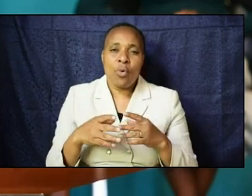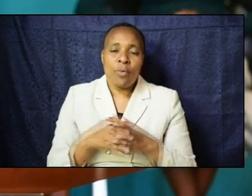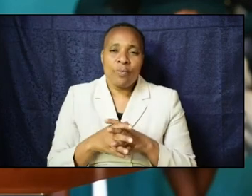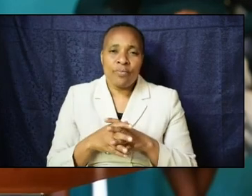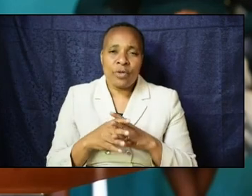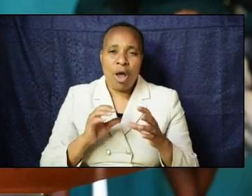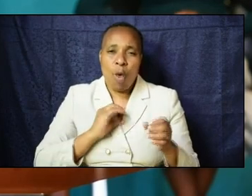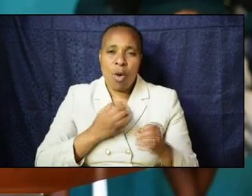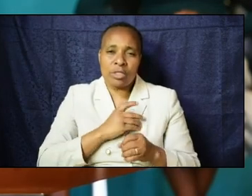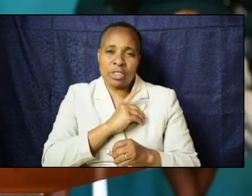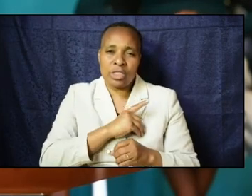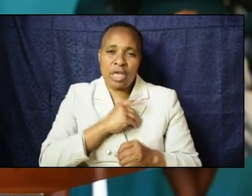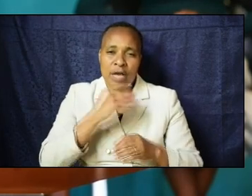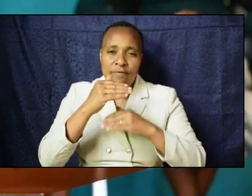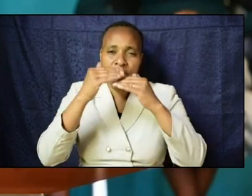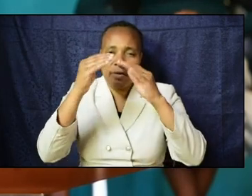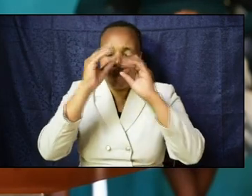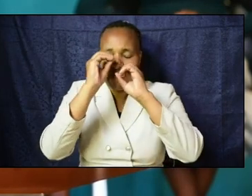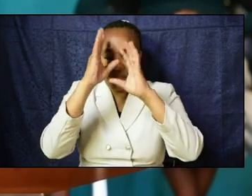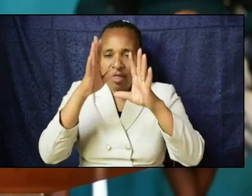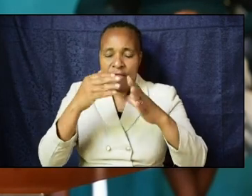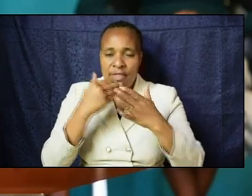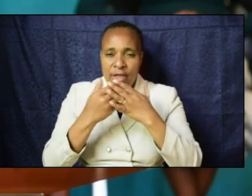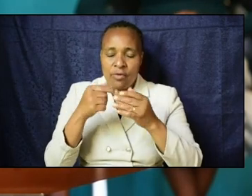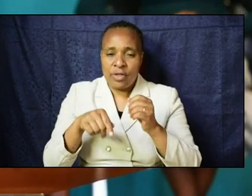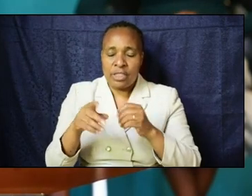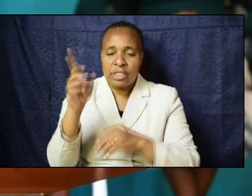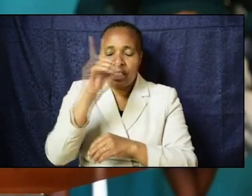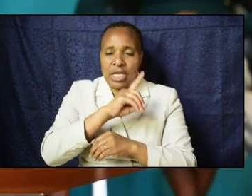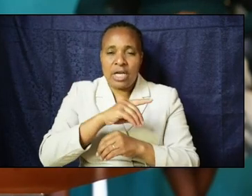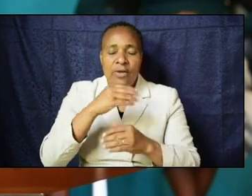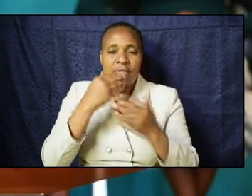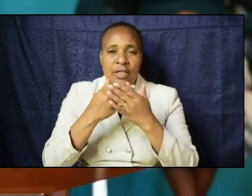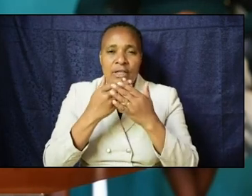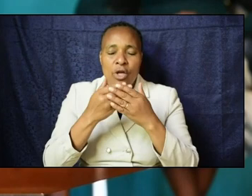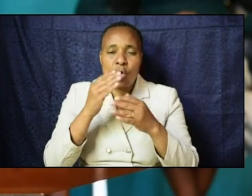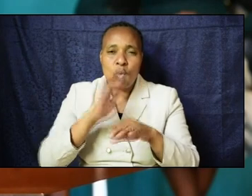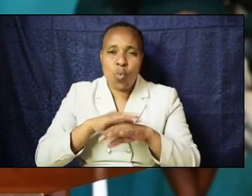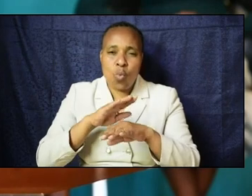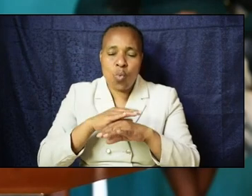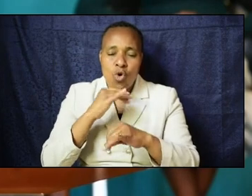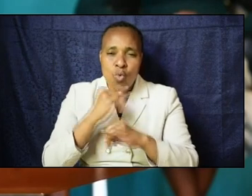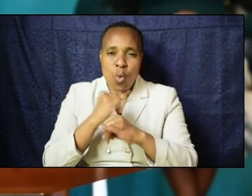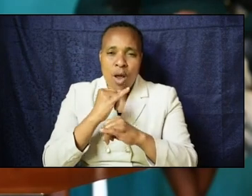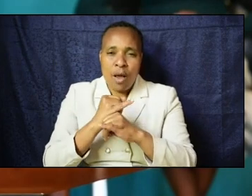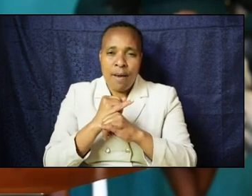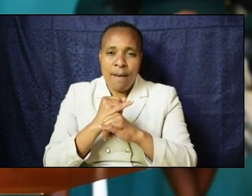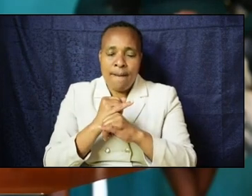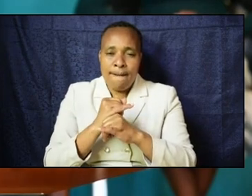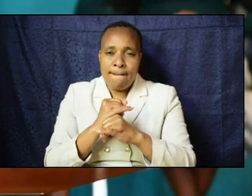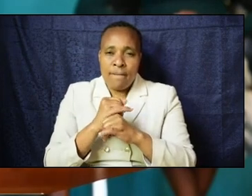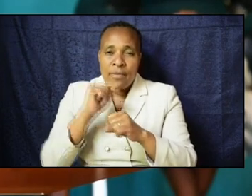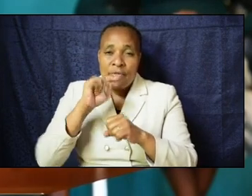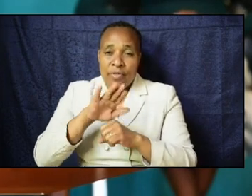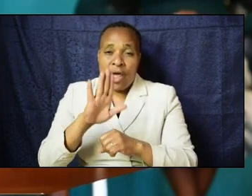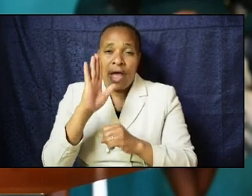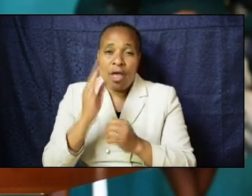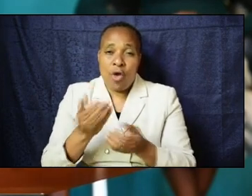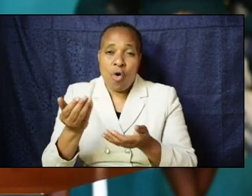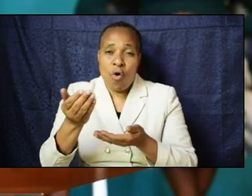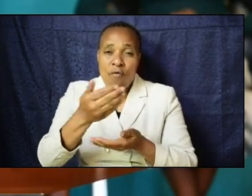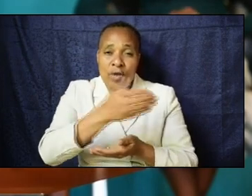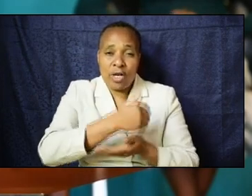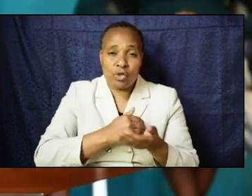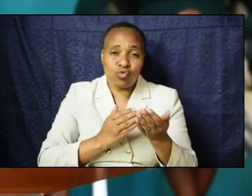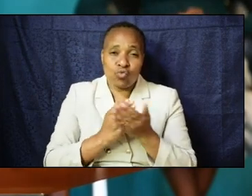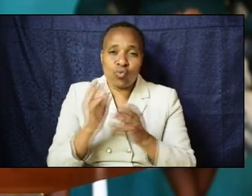Oh, dear Heavenly Father, we thank you for this day. We thank you for the good work that the offerings do throughout the